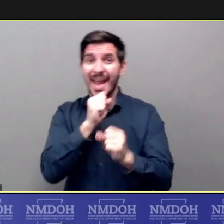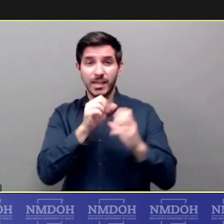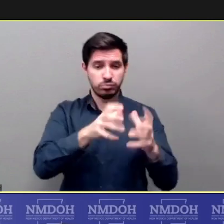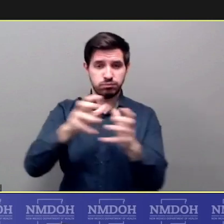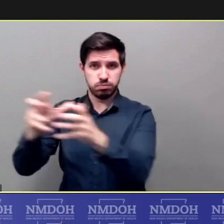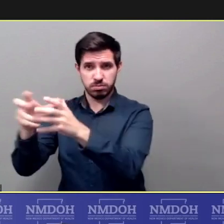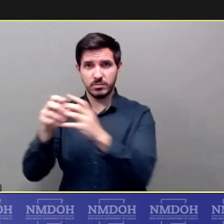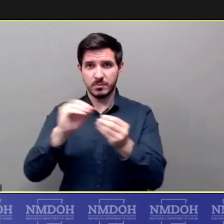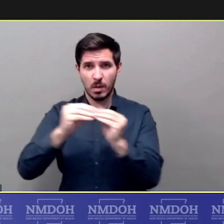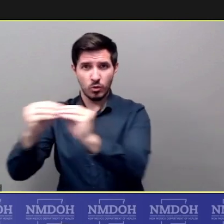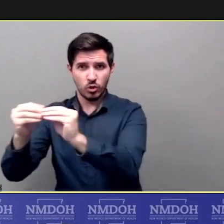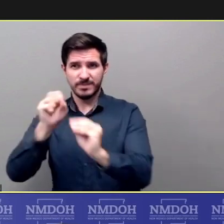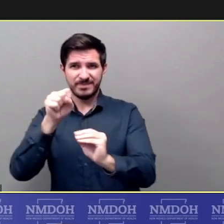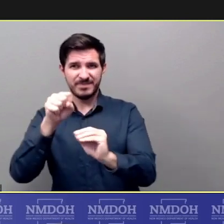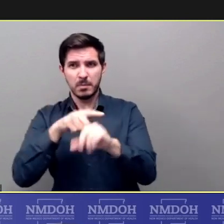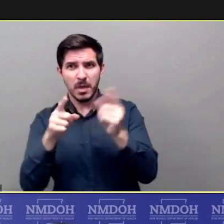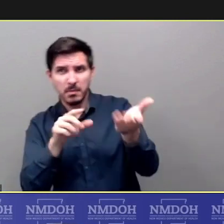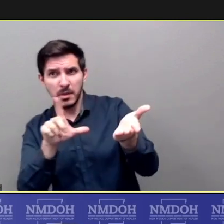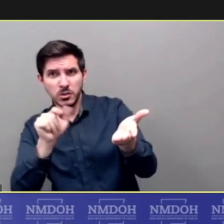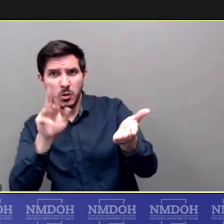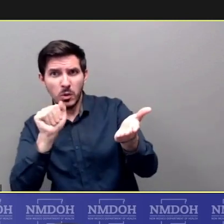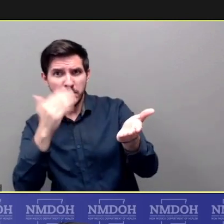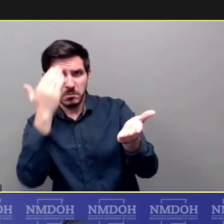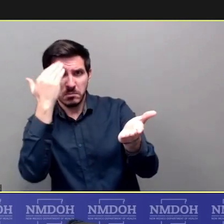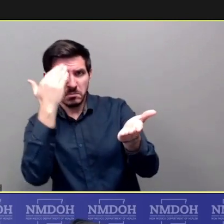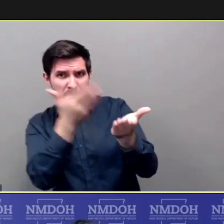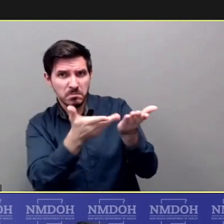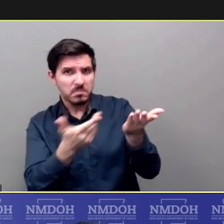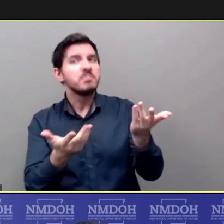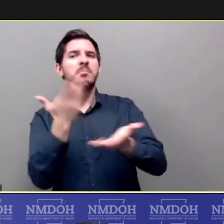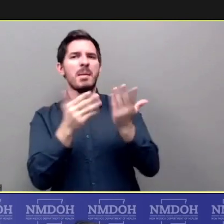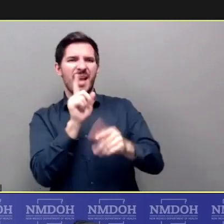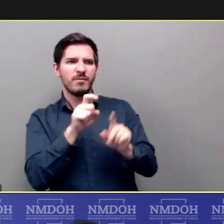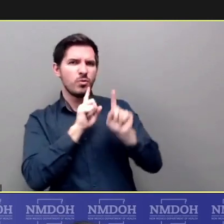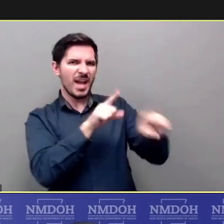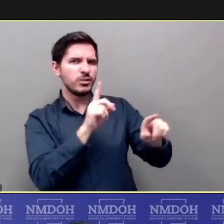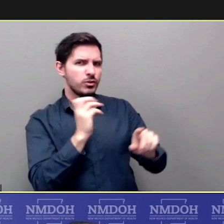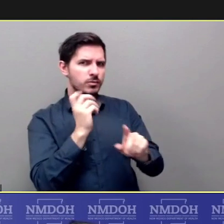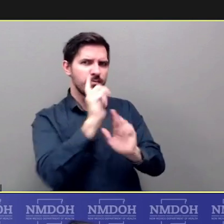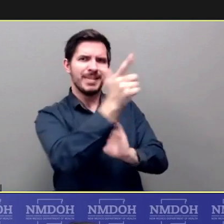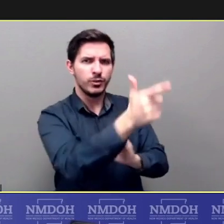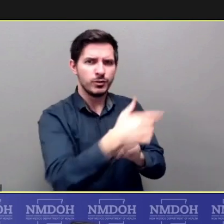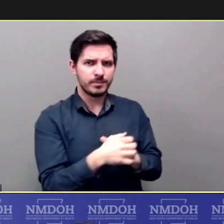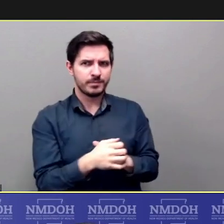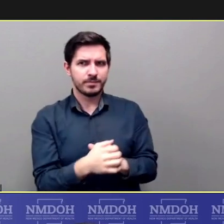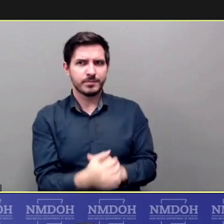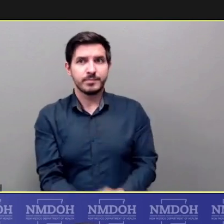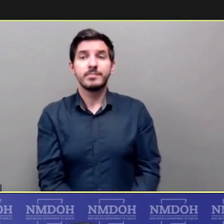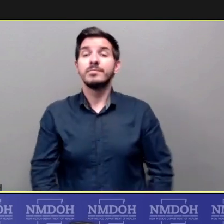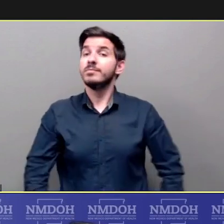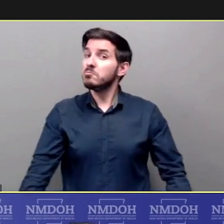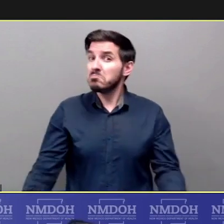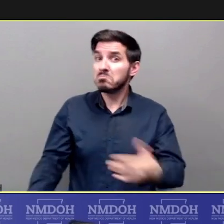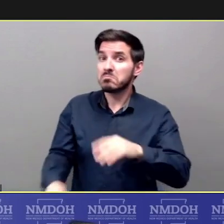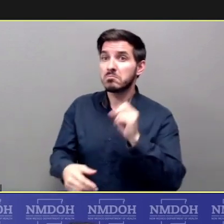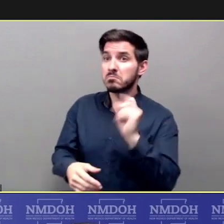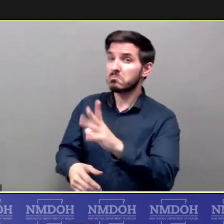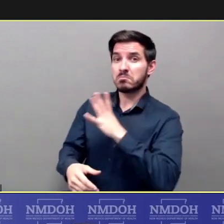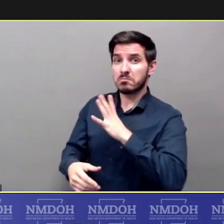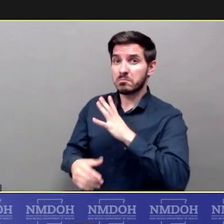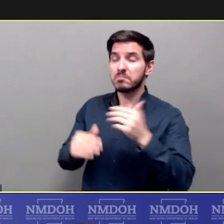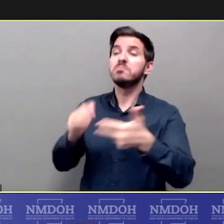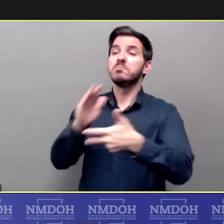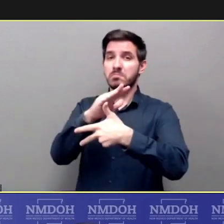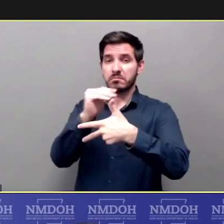don't know, Laura, if you happen to have that on the top of your head either, but that's one we'll probably have to get back to you on. Okay. It's a good question. Okay. And